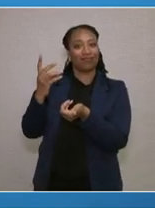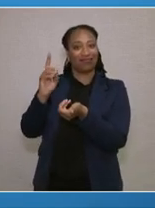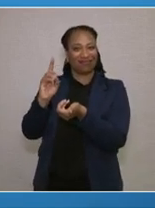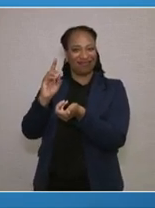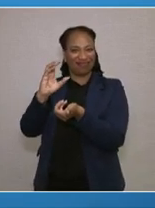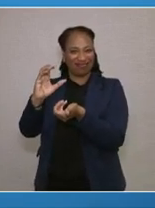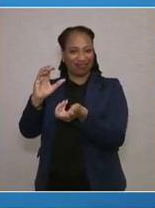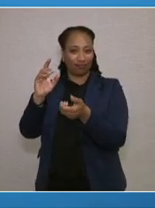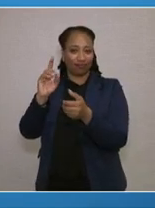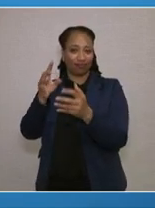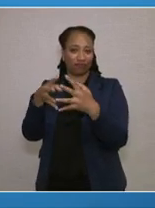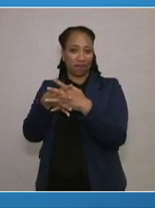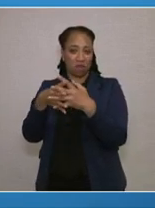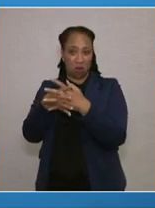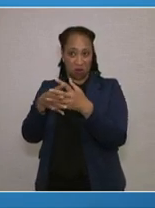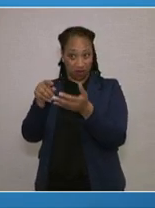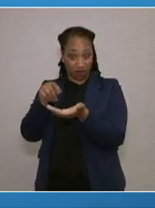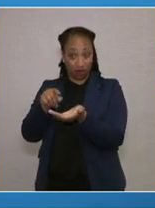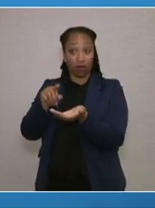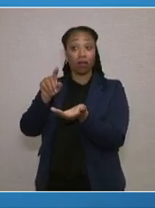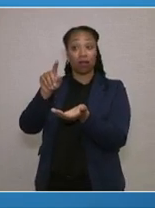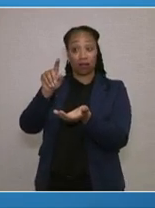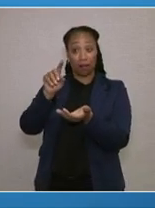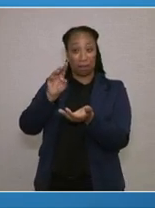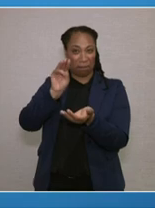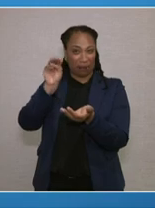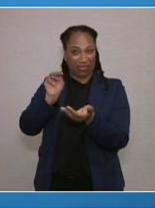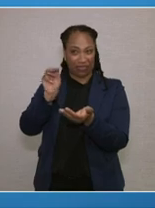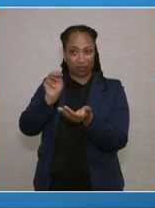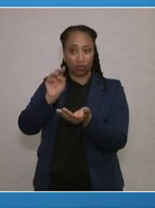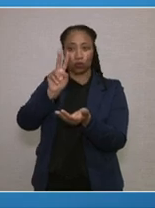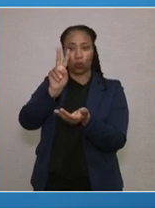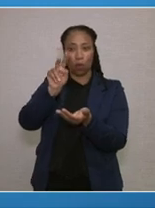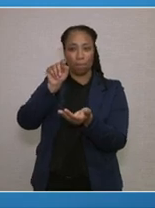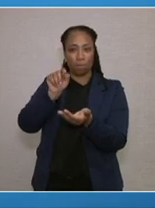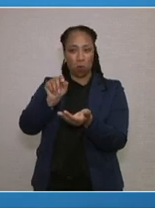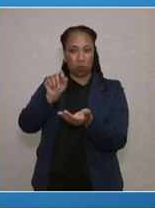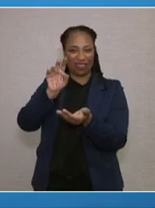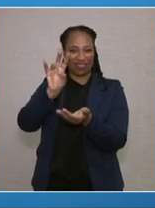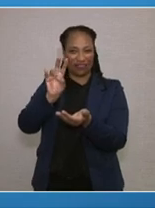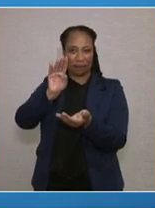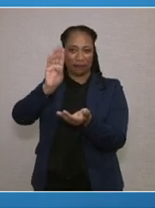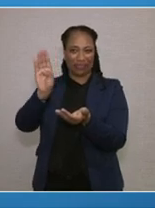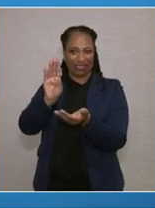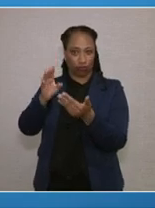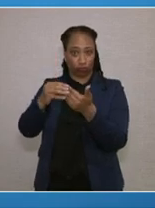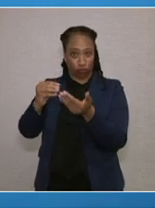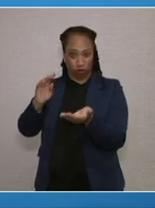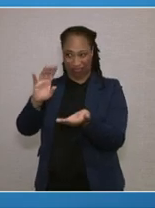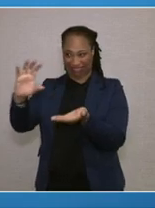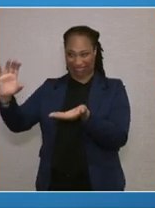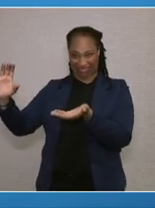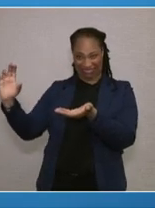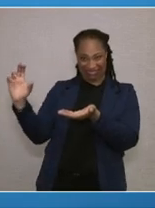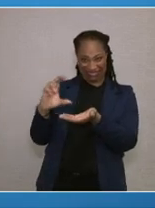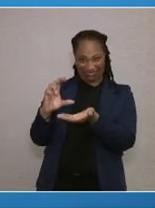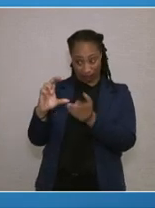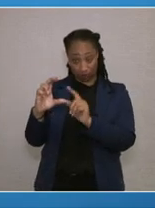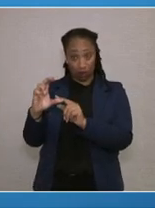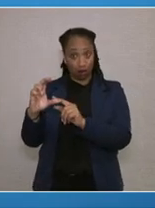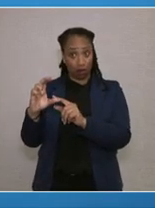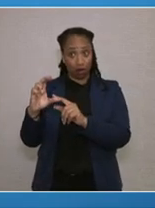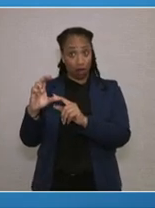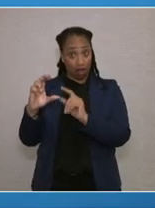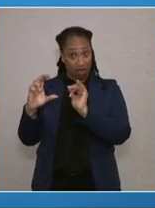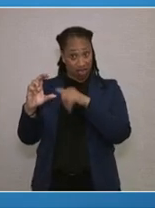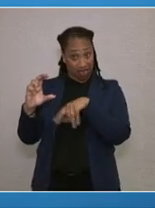are going to attract many, many millions or billions more, not just to RFK, but to surrounding areas in